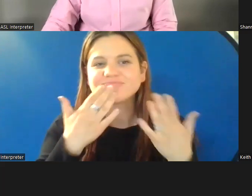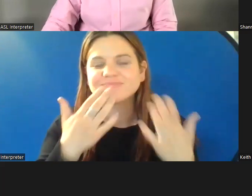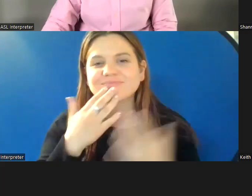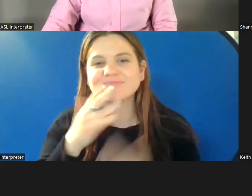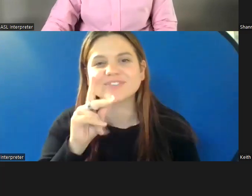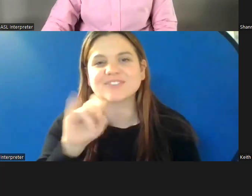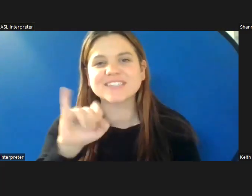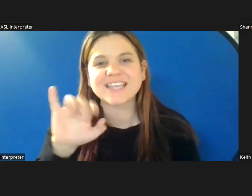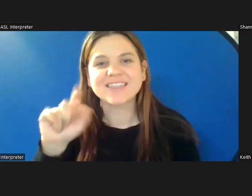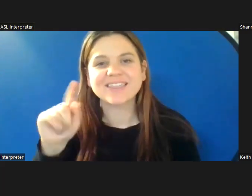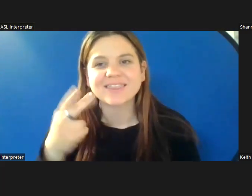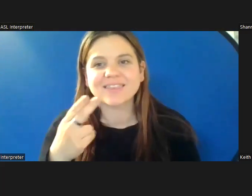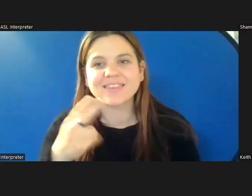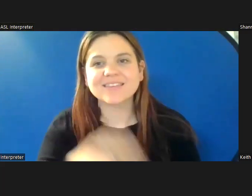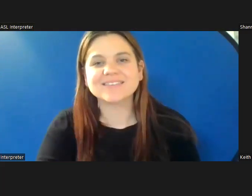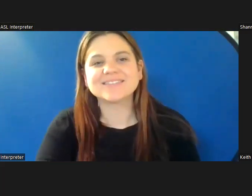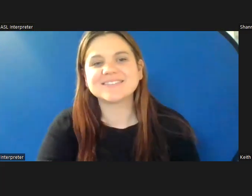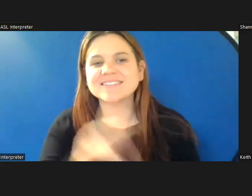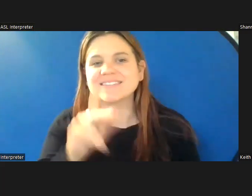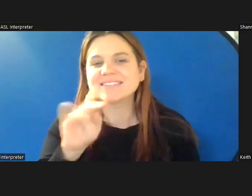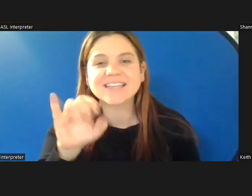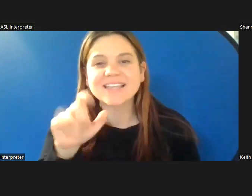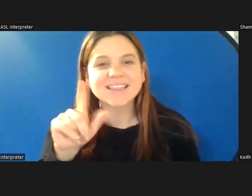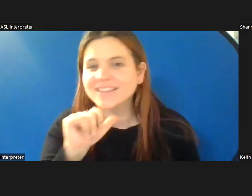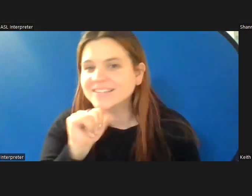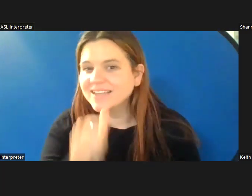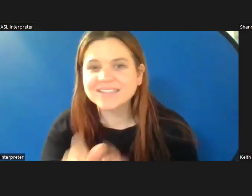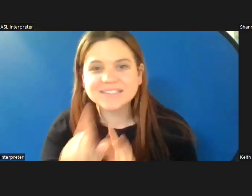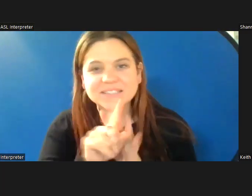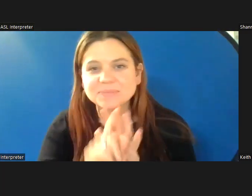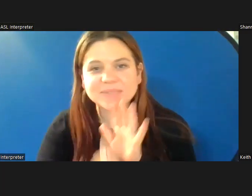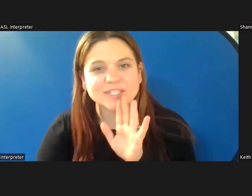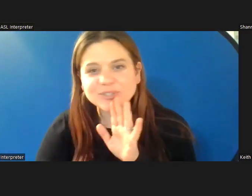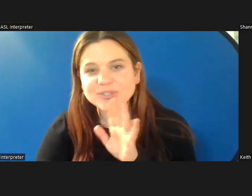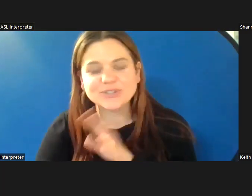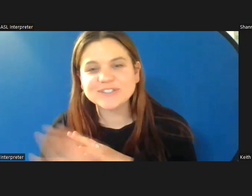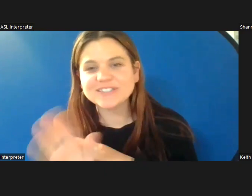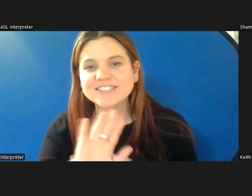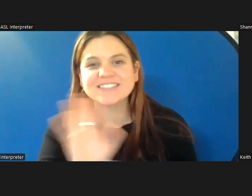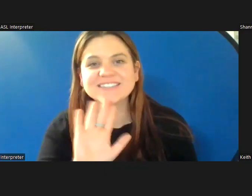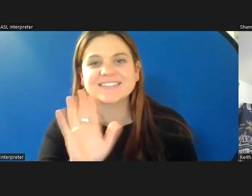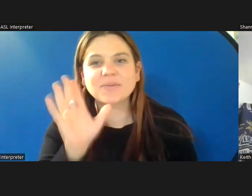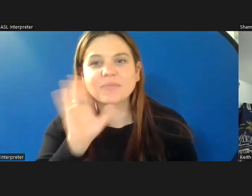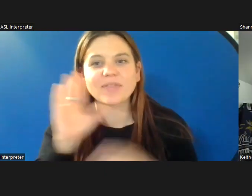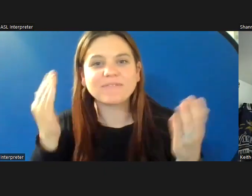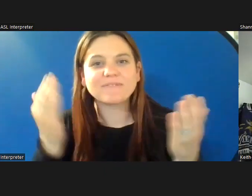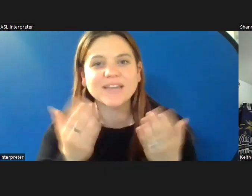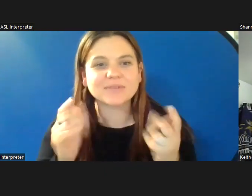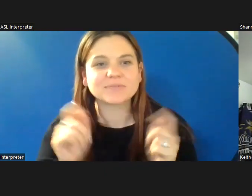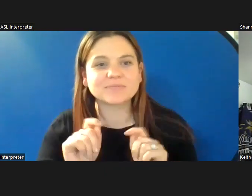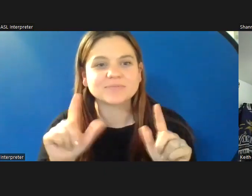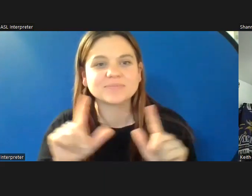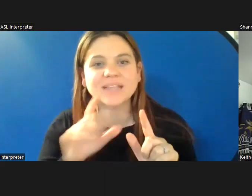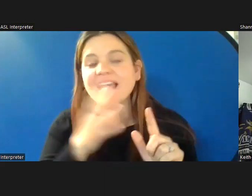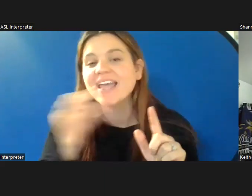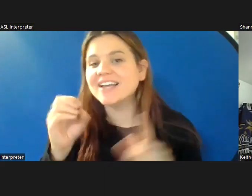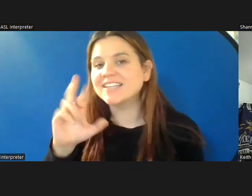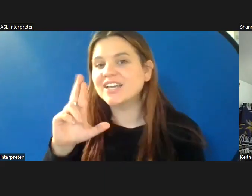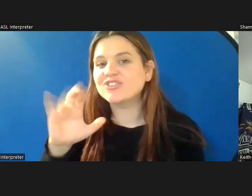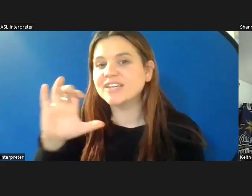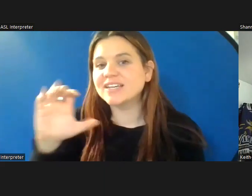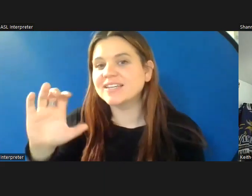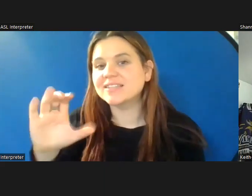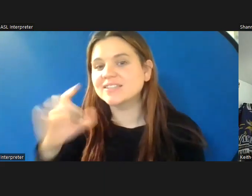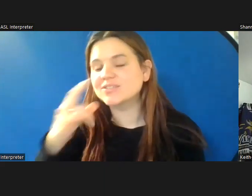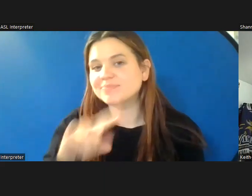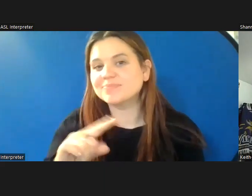So Keith, don't disappear so quickly. Actually, I'll invite Keith and Eric to come back on